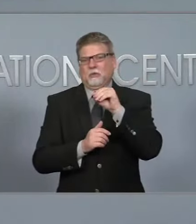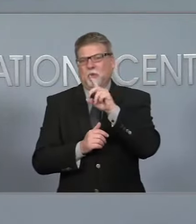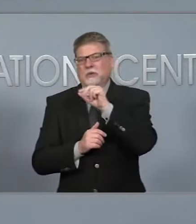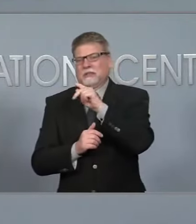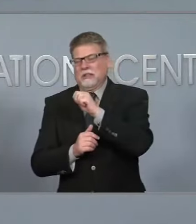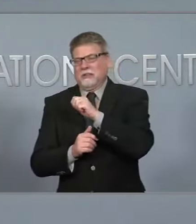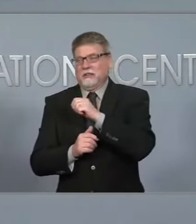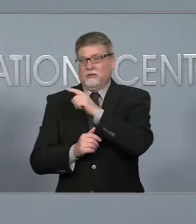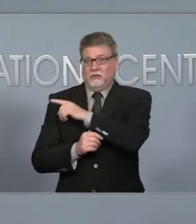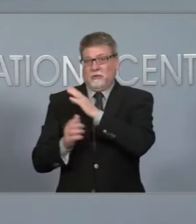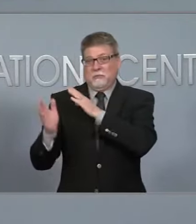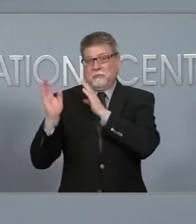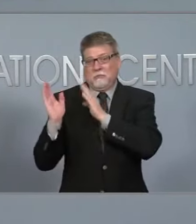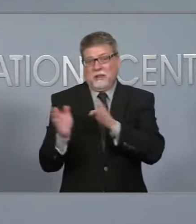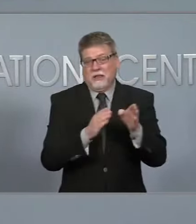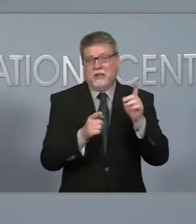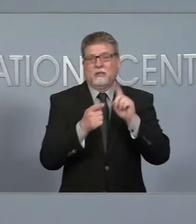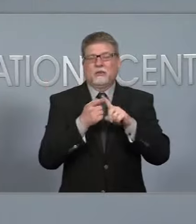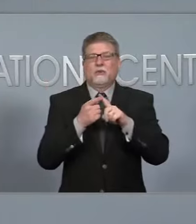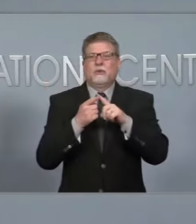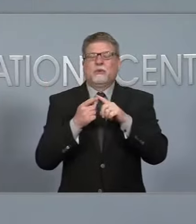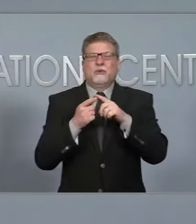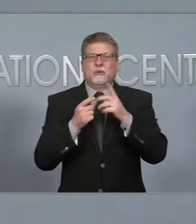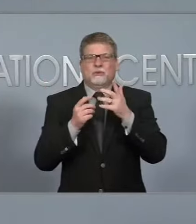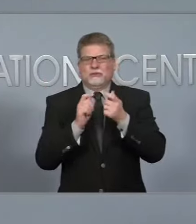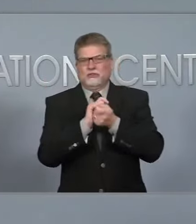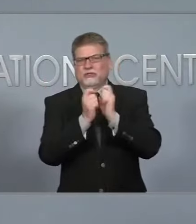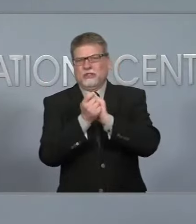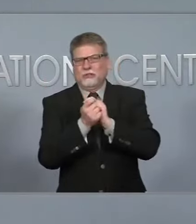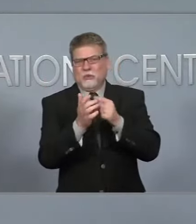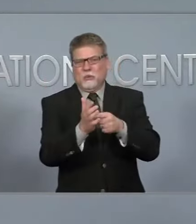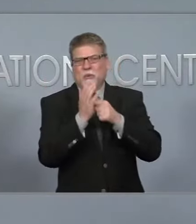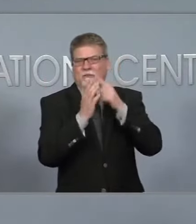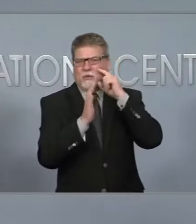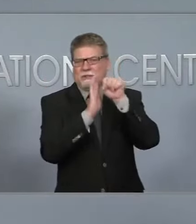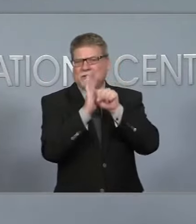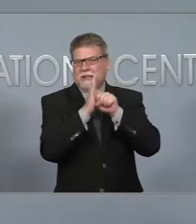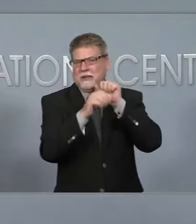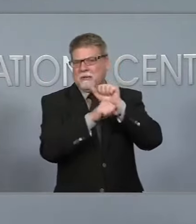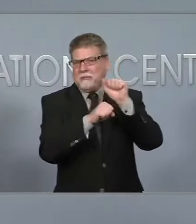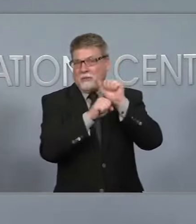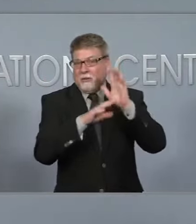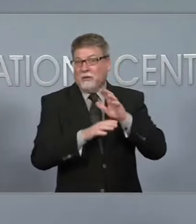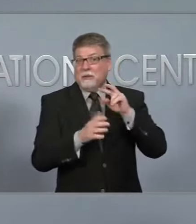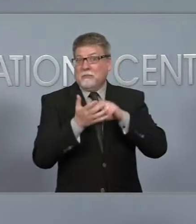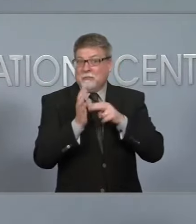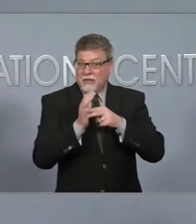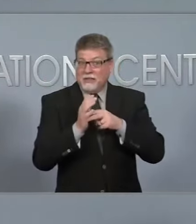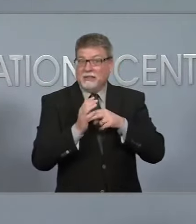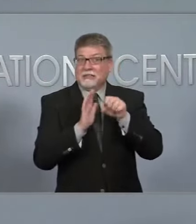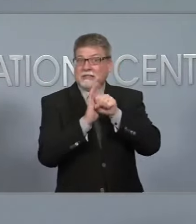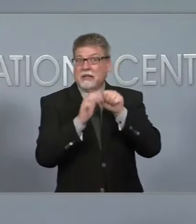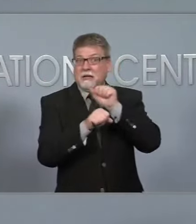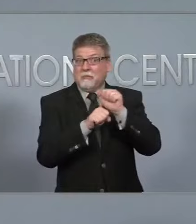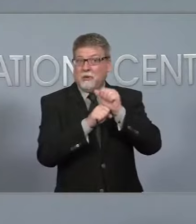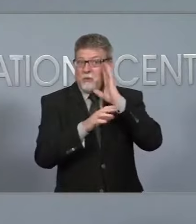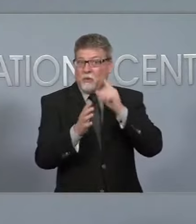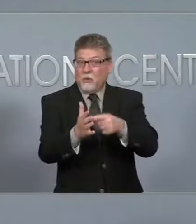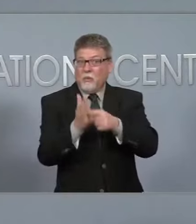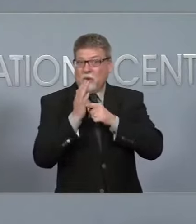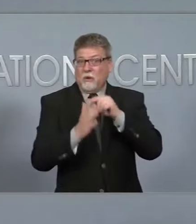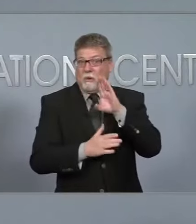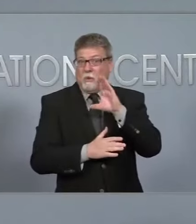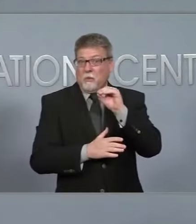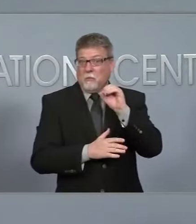revisit your executive order for state employees to be vaccinated. Will they be required to be boosted as well? So first,